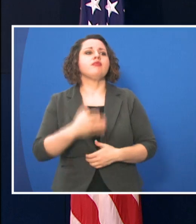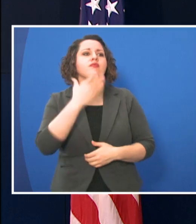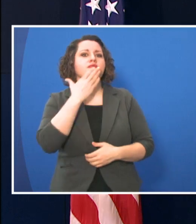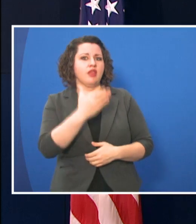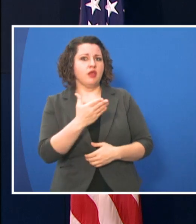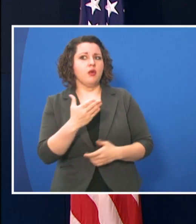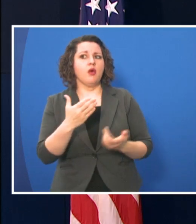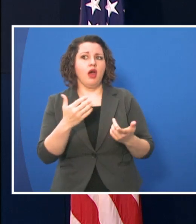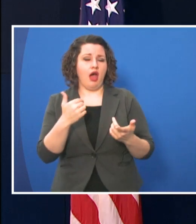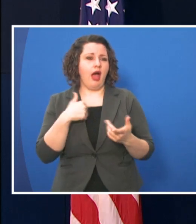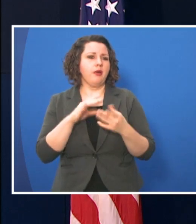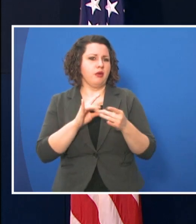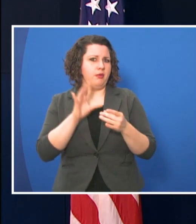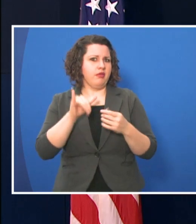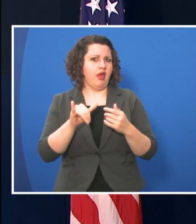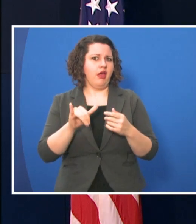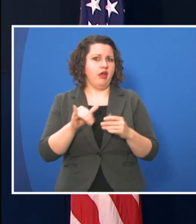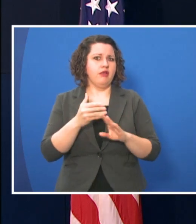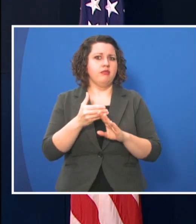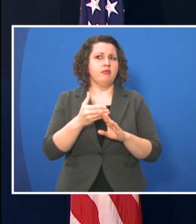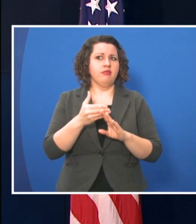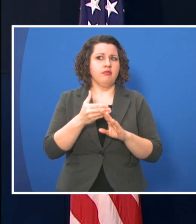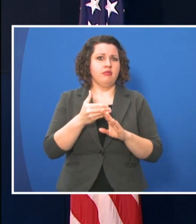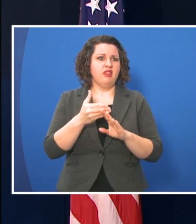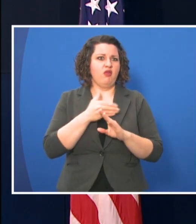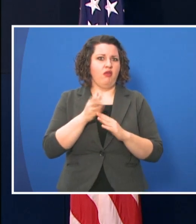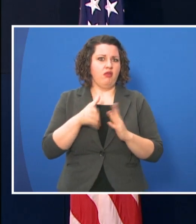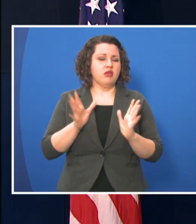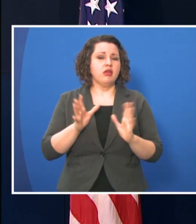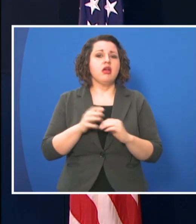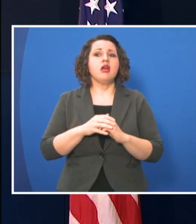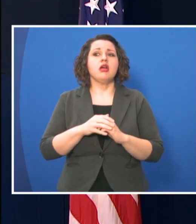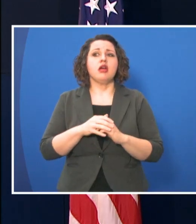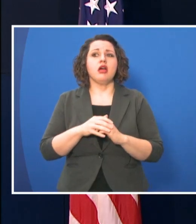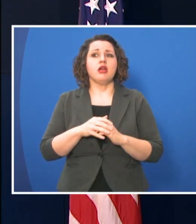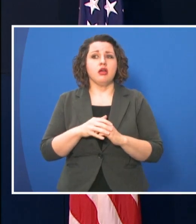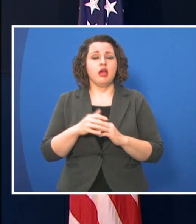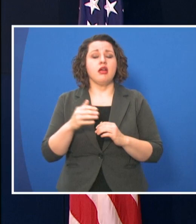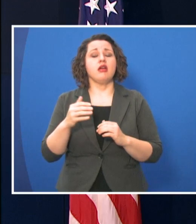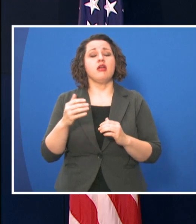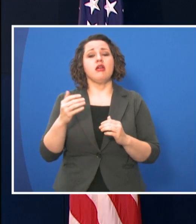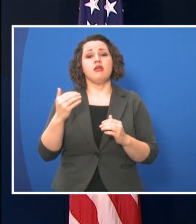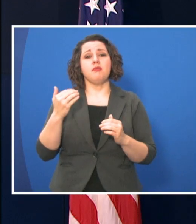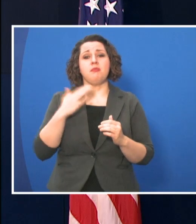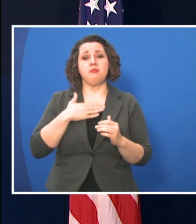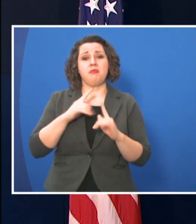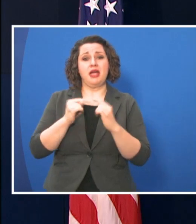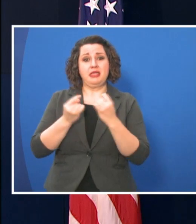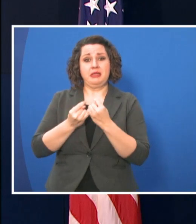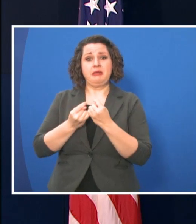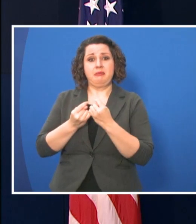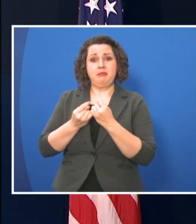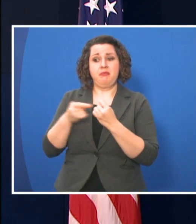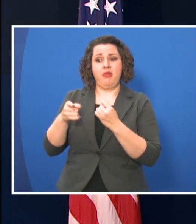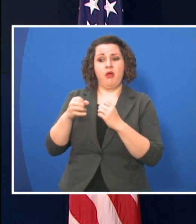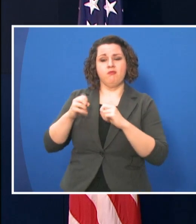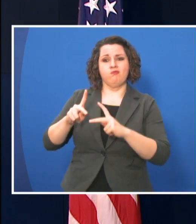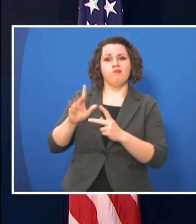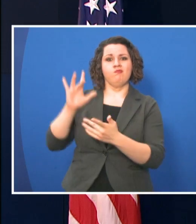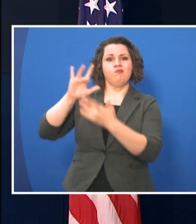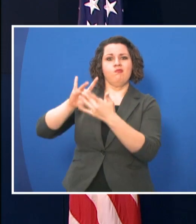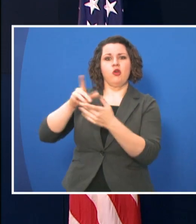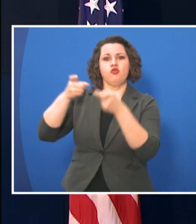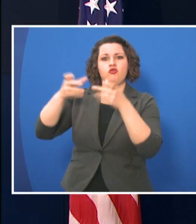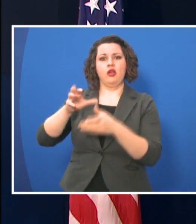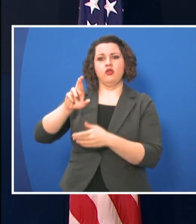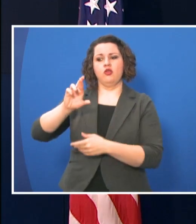I was actually going to comment on that before the press conference was over. We did have an opportunity for my team to reach out to Director Roberts